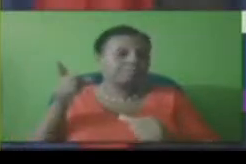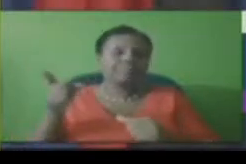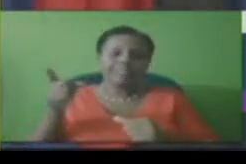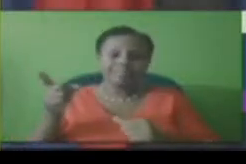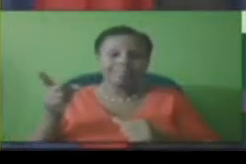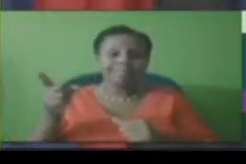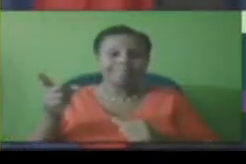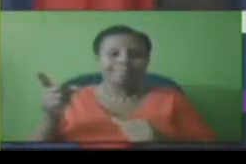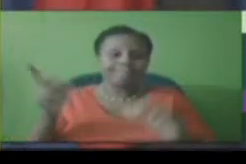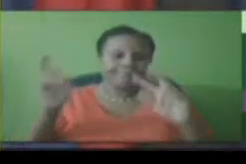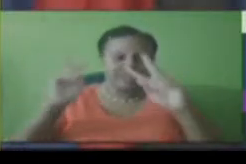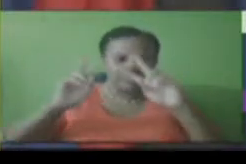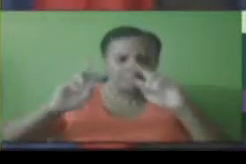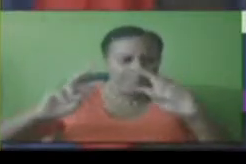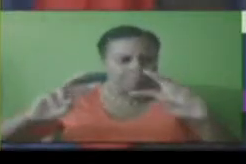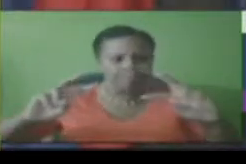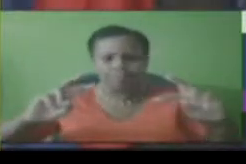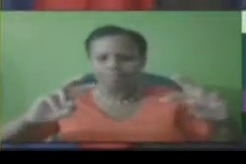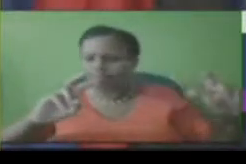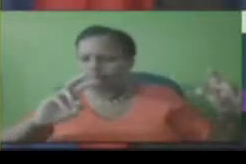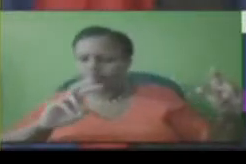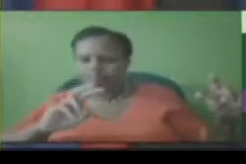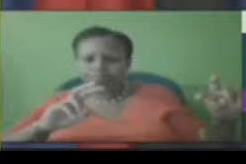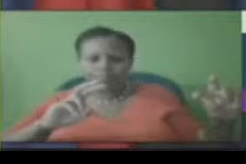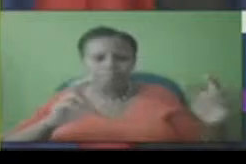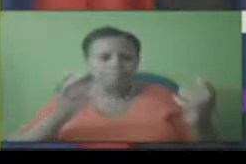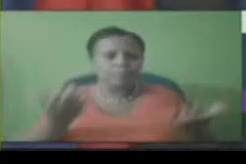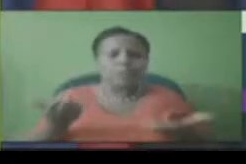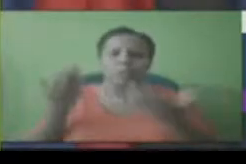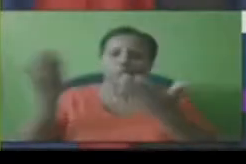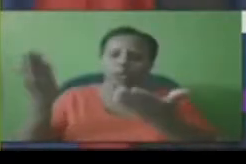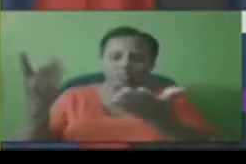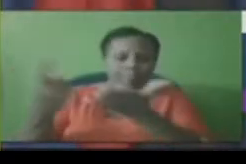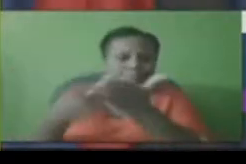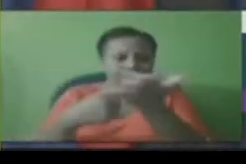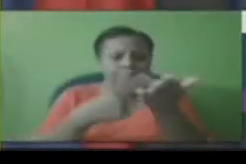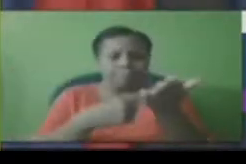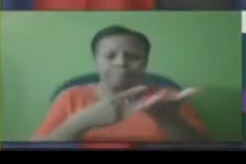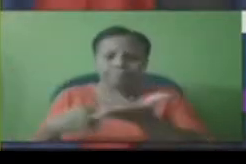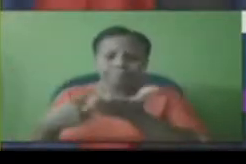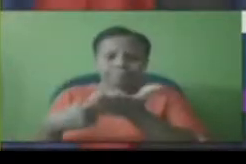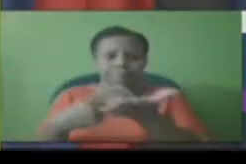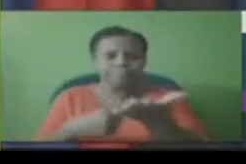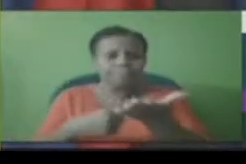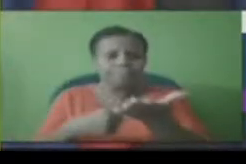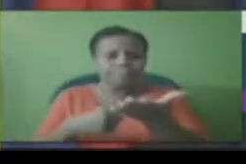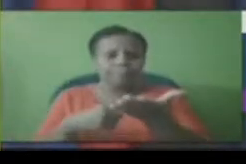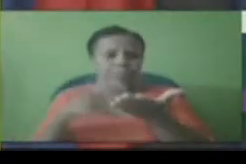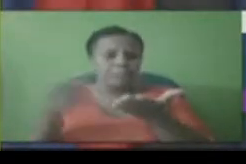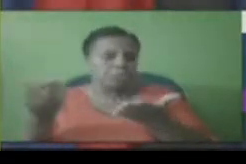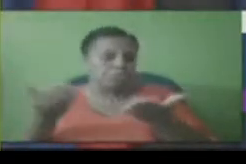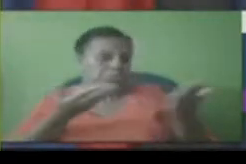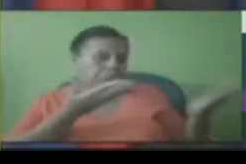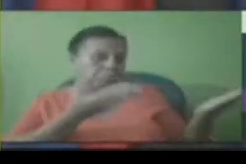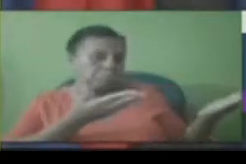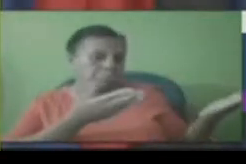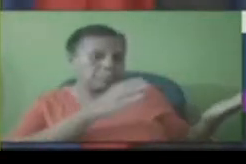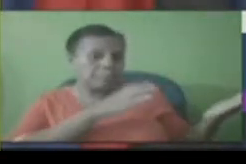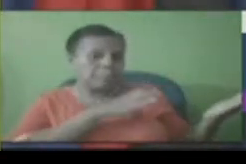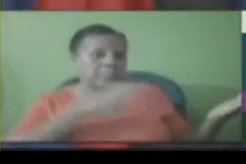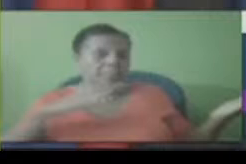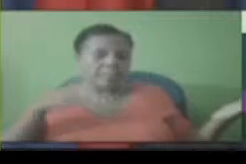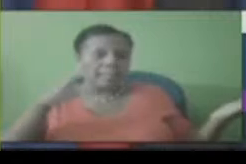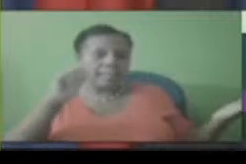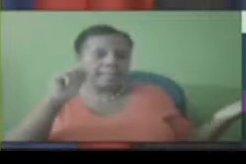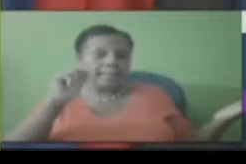be robust. And it's only when the Cabinet is convinced that approvals were given. In the meantime, the Ministry of Finance has been